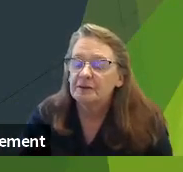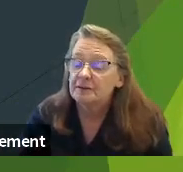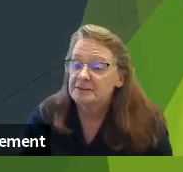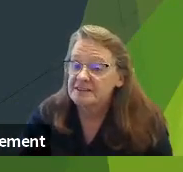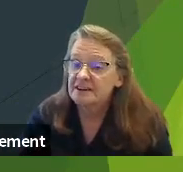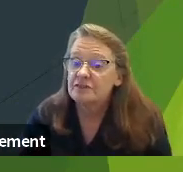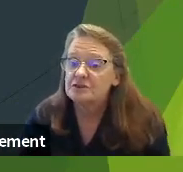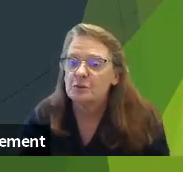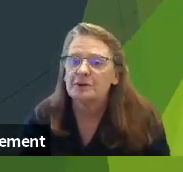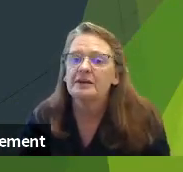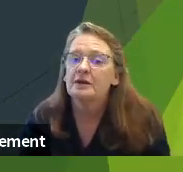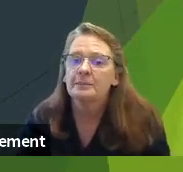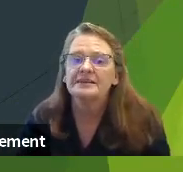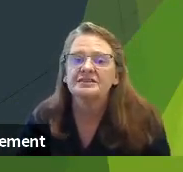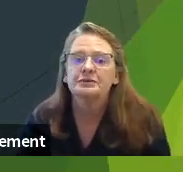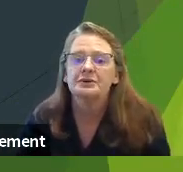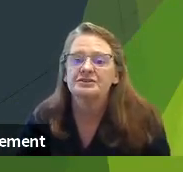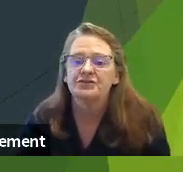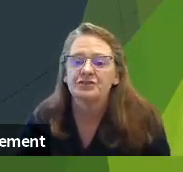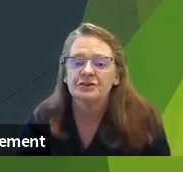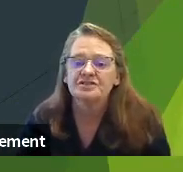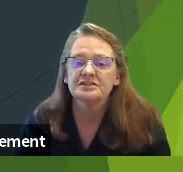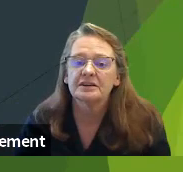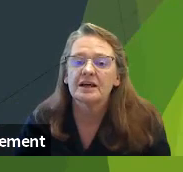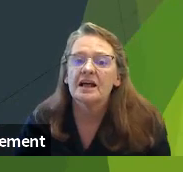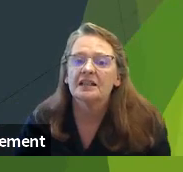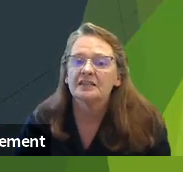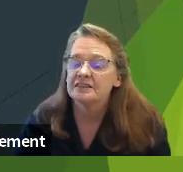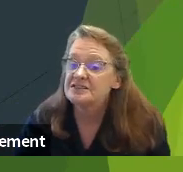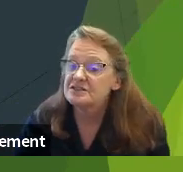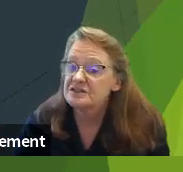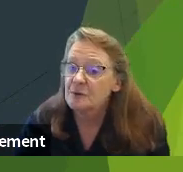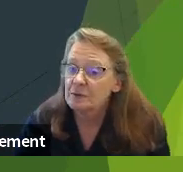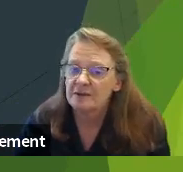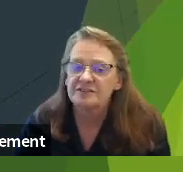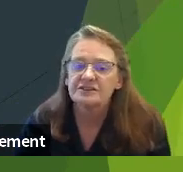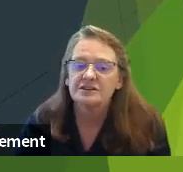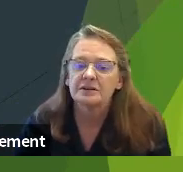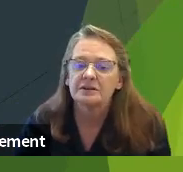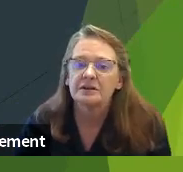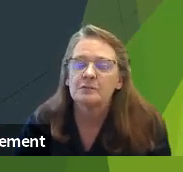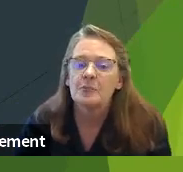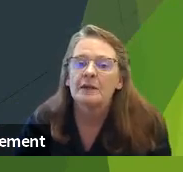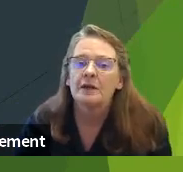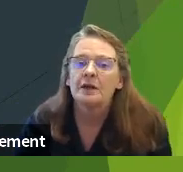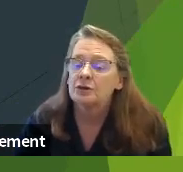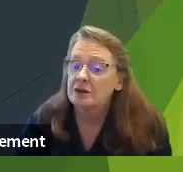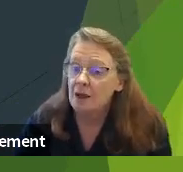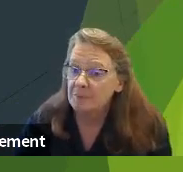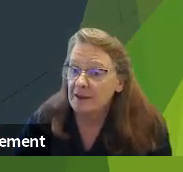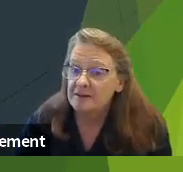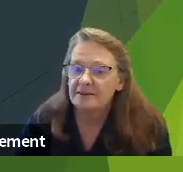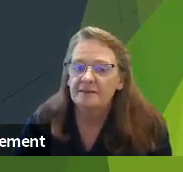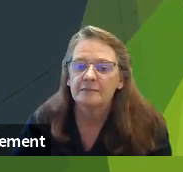interpreting? Consecutive interpreting means that you're going to first listen to the spoken message. You're